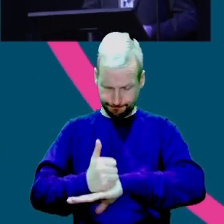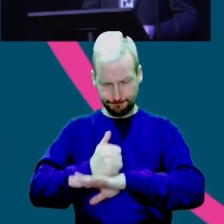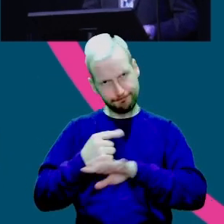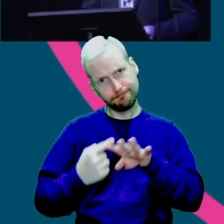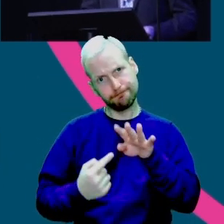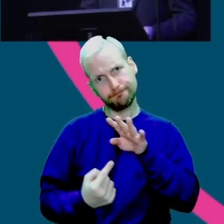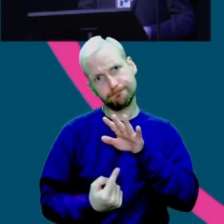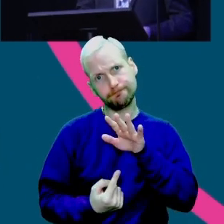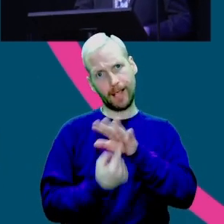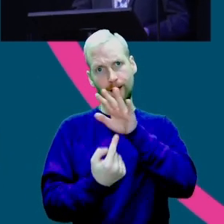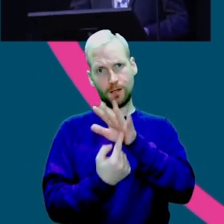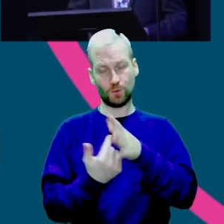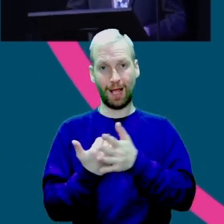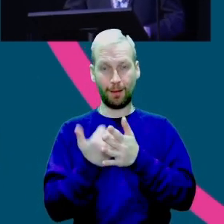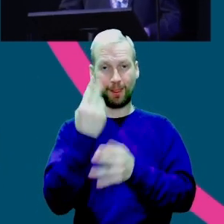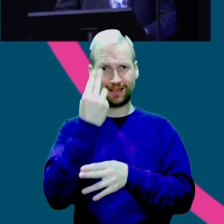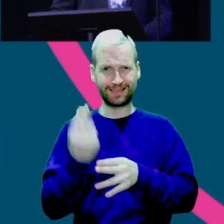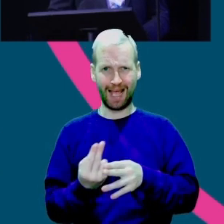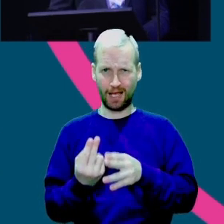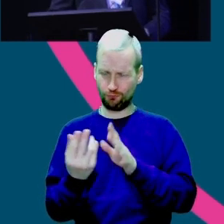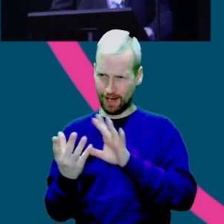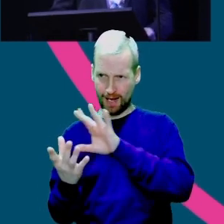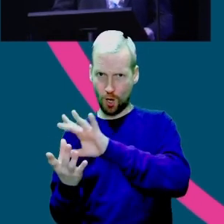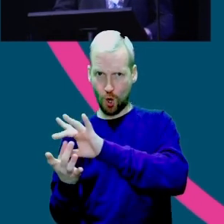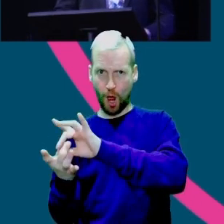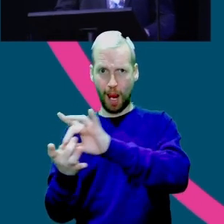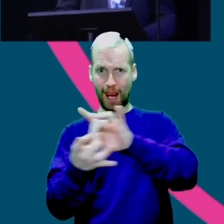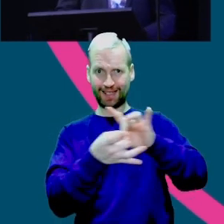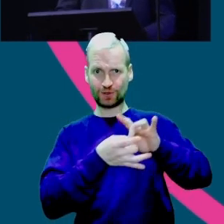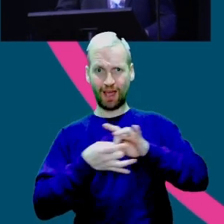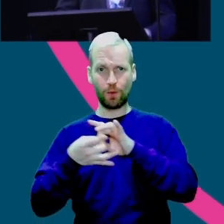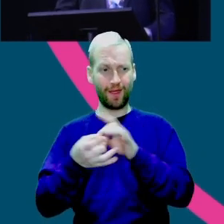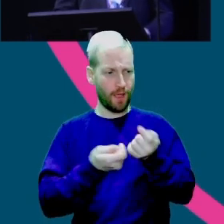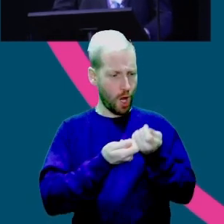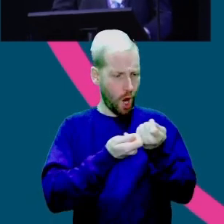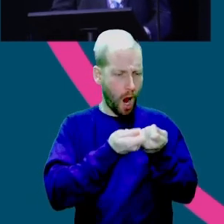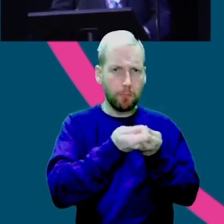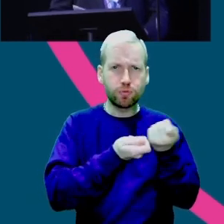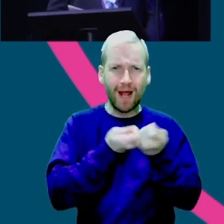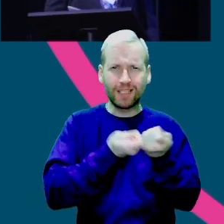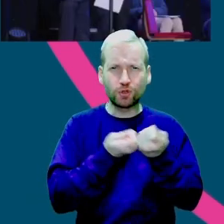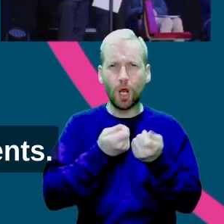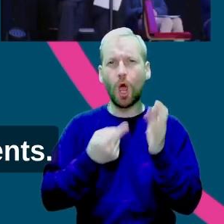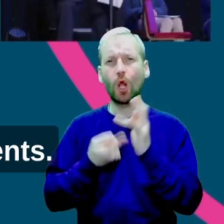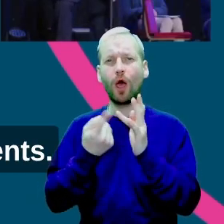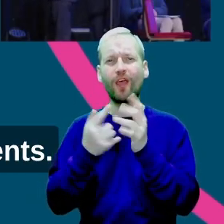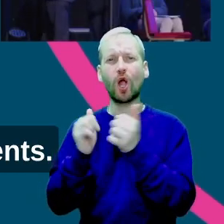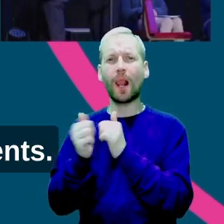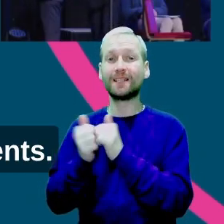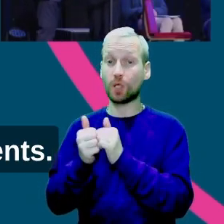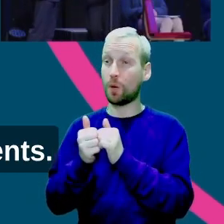this design and really tying that together with our operational and other colleagues.